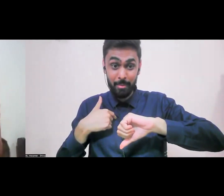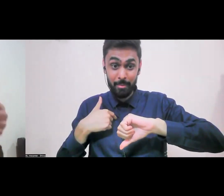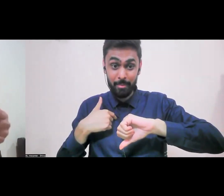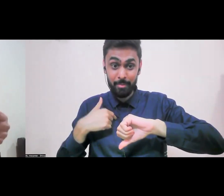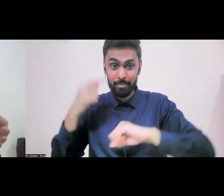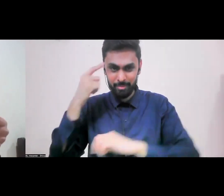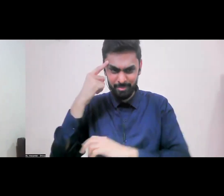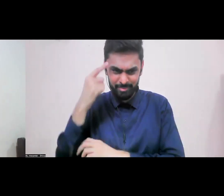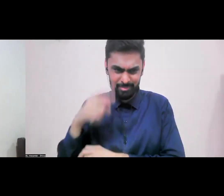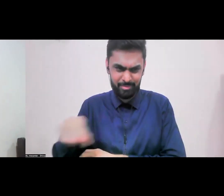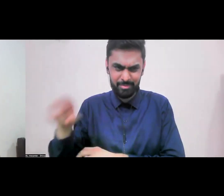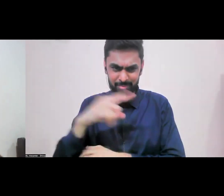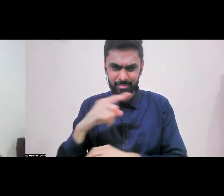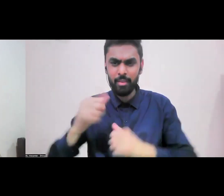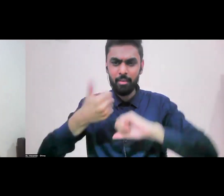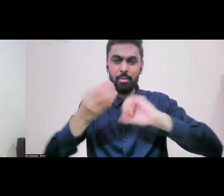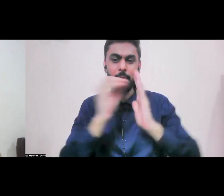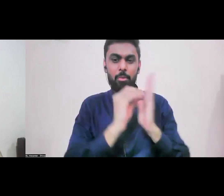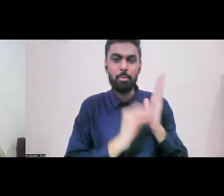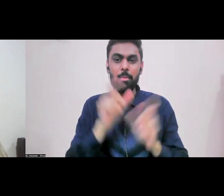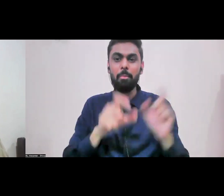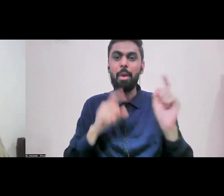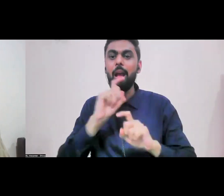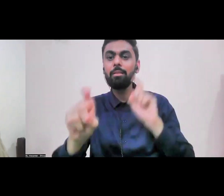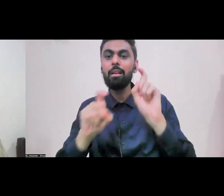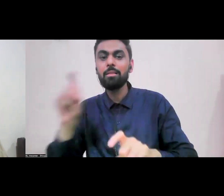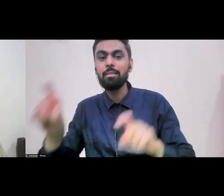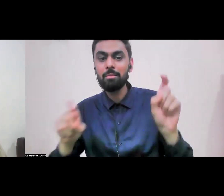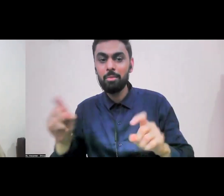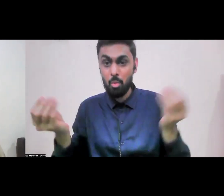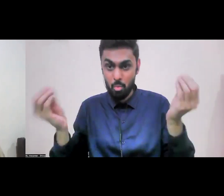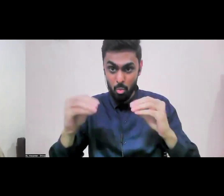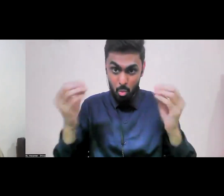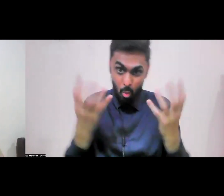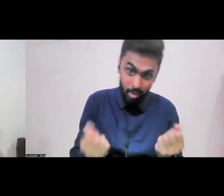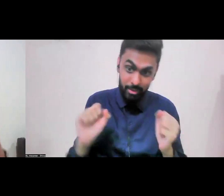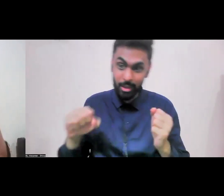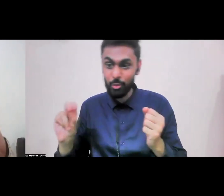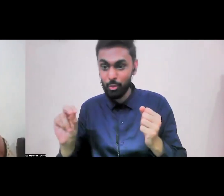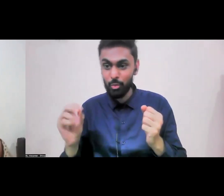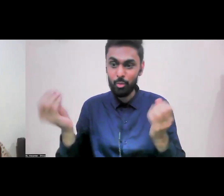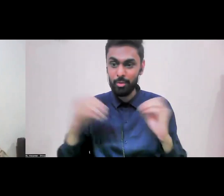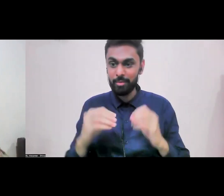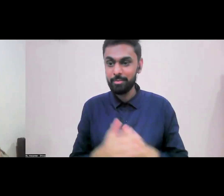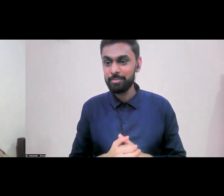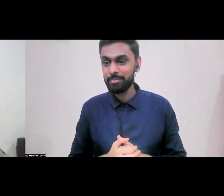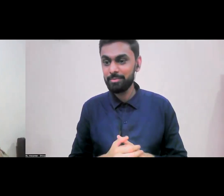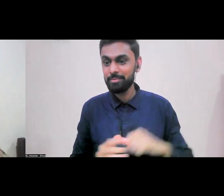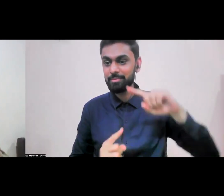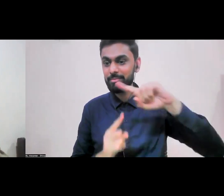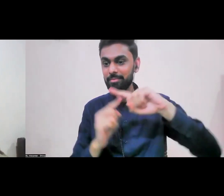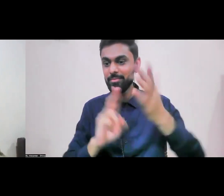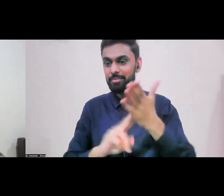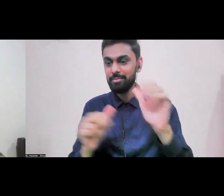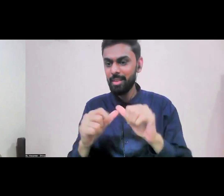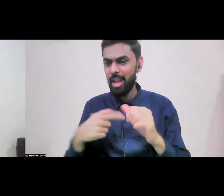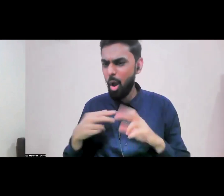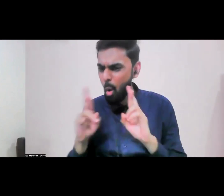everybody, maybe we put that in the feedback and ask people, yes, we want this, we don't want. Tina, I hope the subtitles were useful.